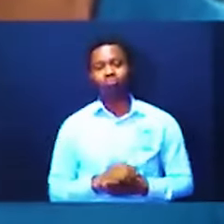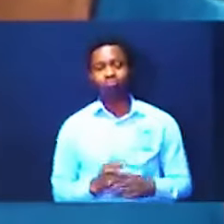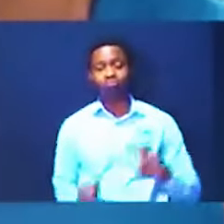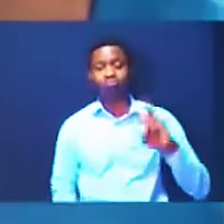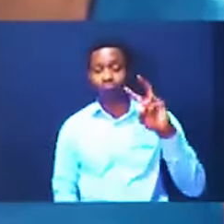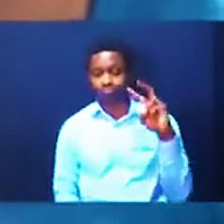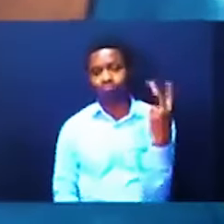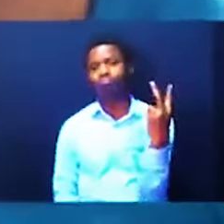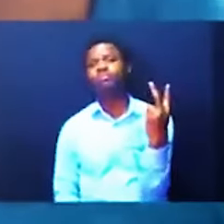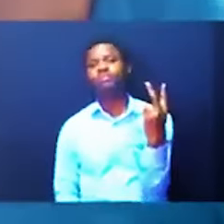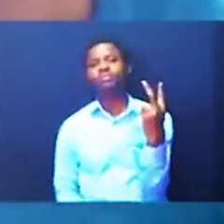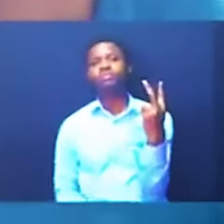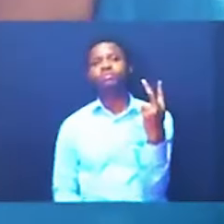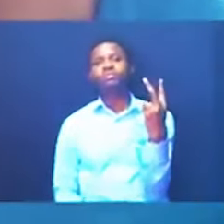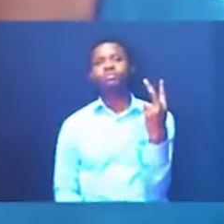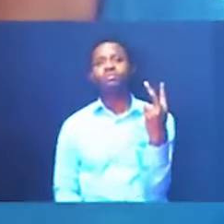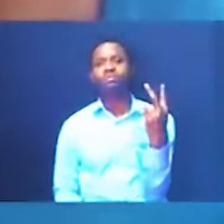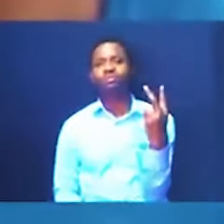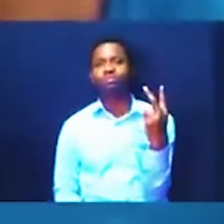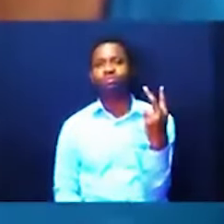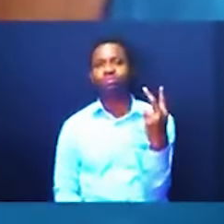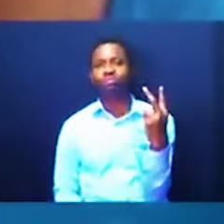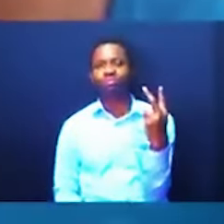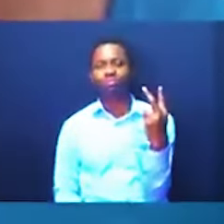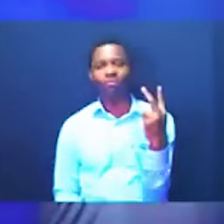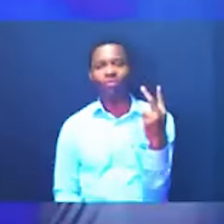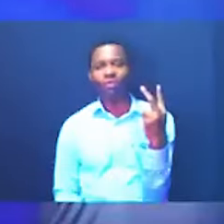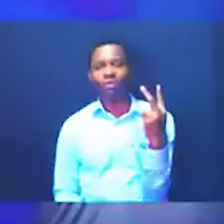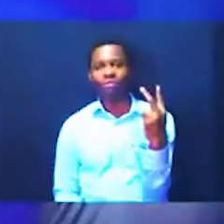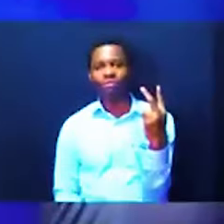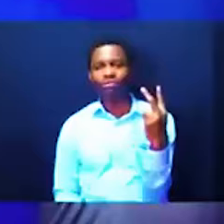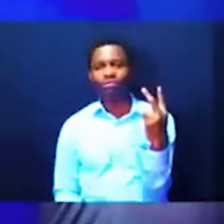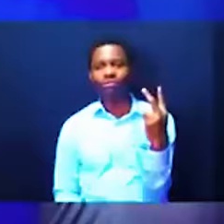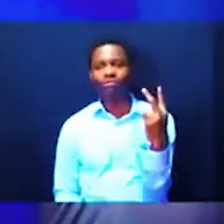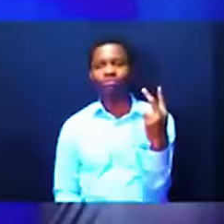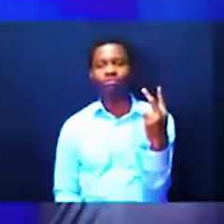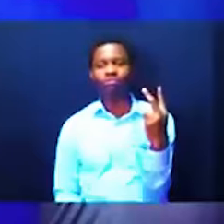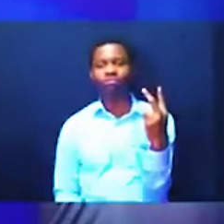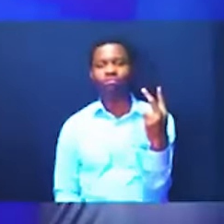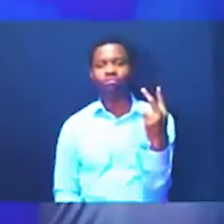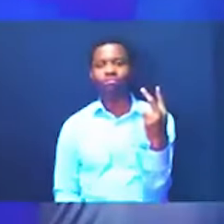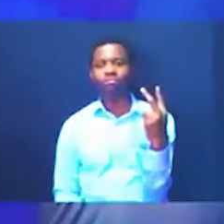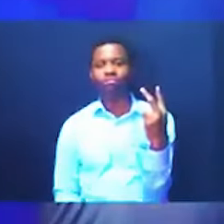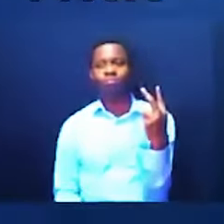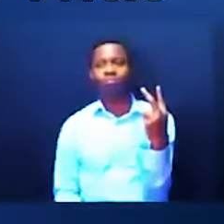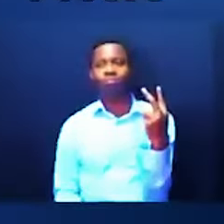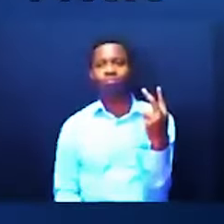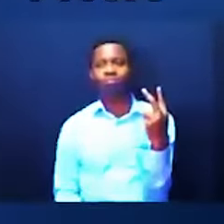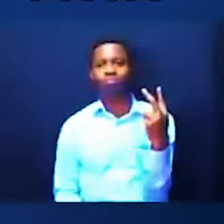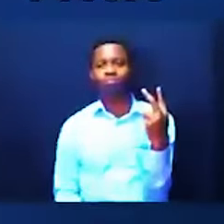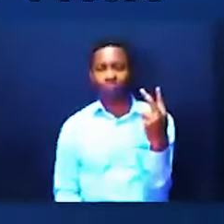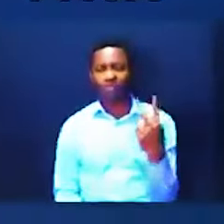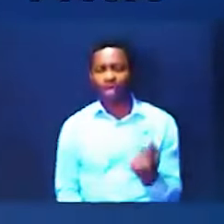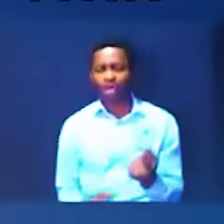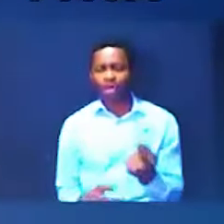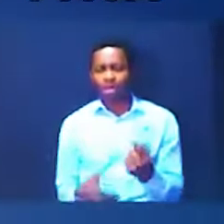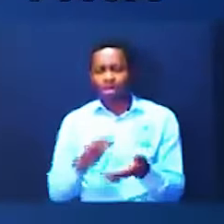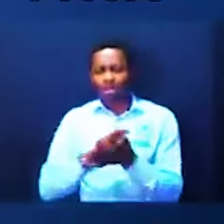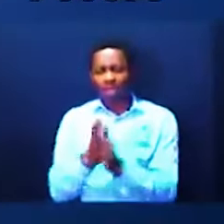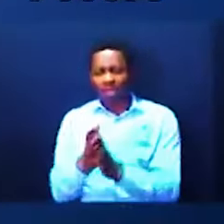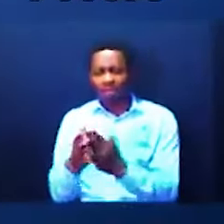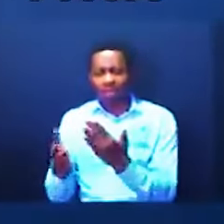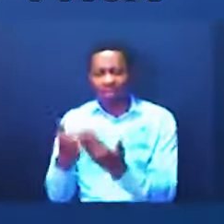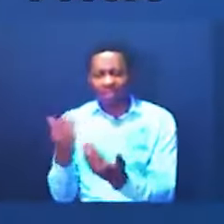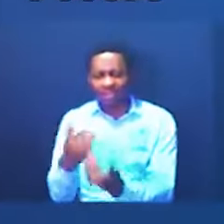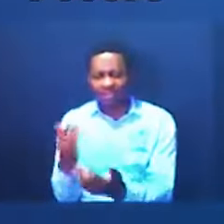Number two, it is easy for you to get irritated with that person.